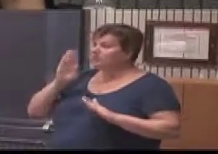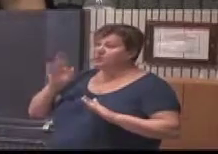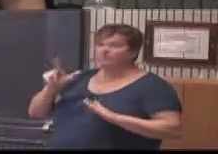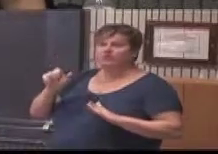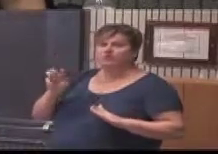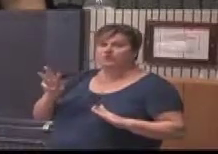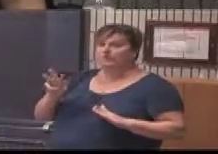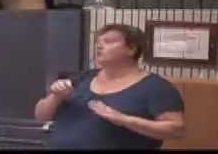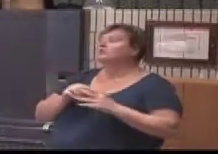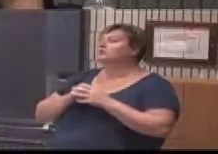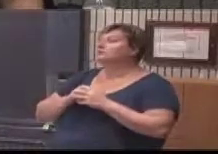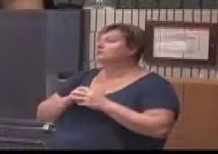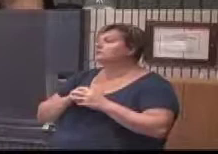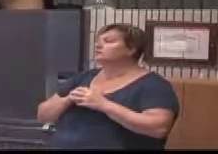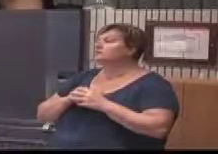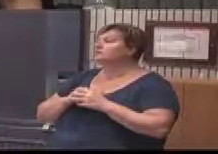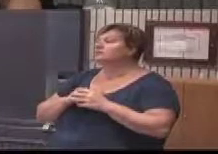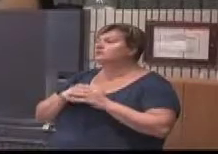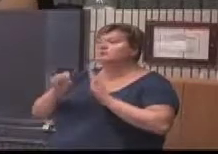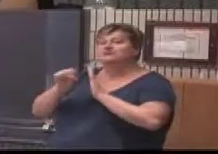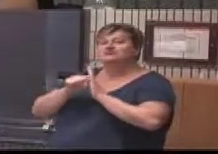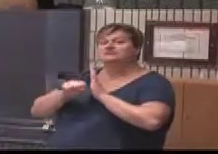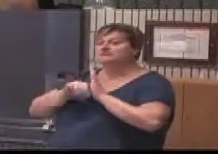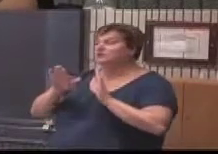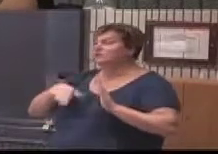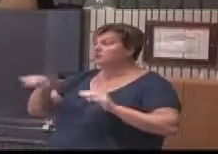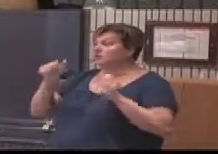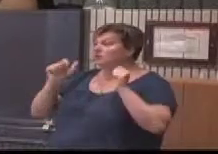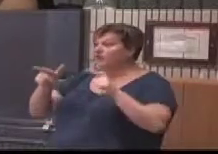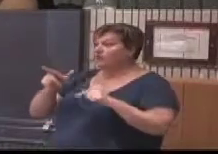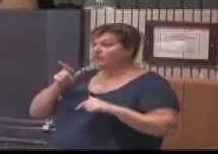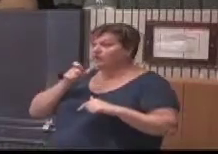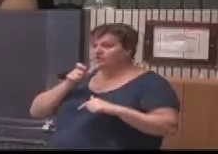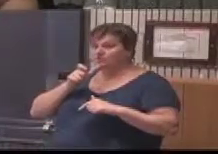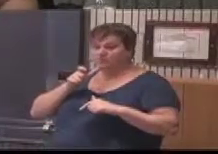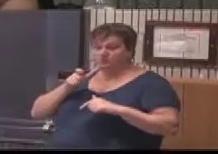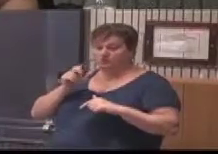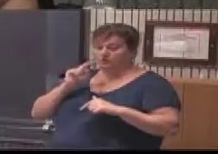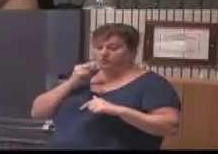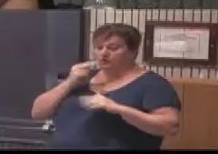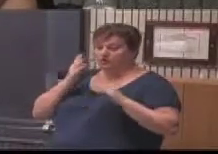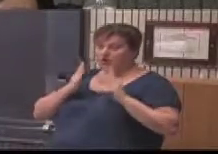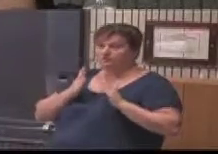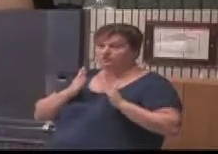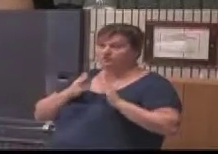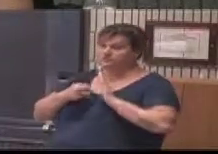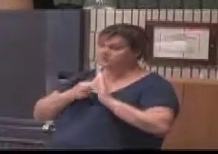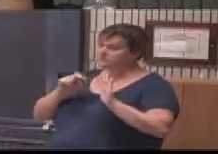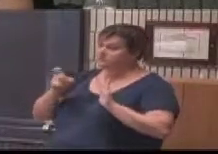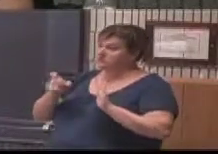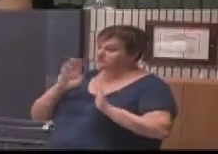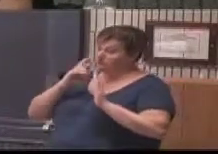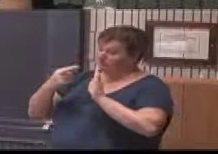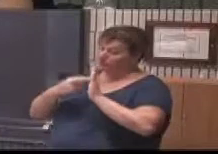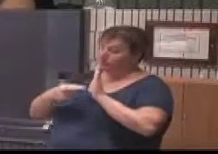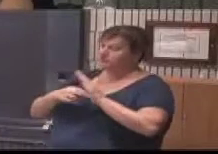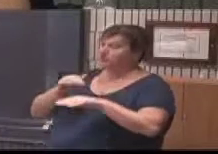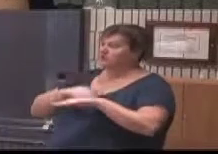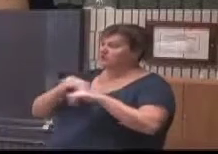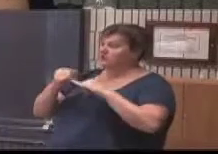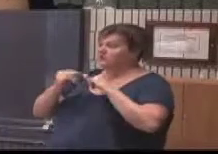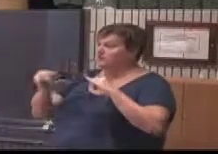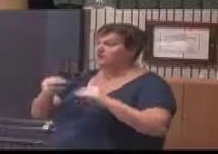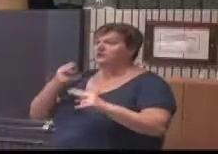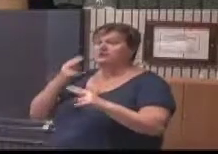in Massachusetts. It will be statewide that everybody who is diagnosed by a neurologist to have ALS, they would be registered online with the